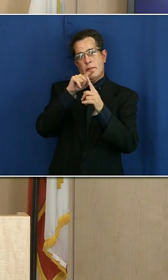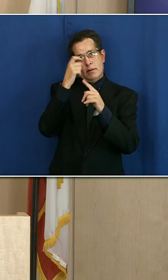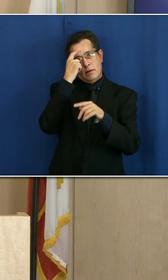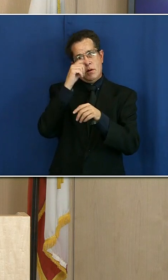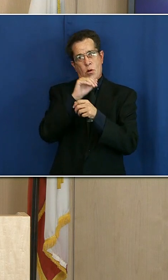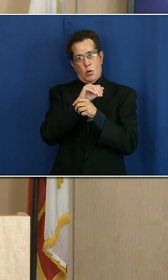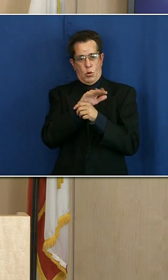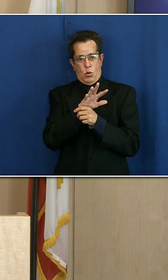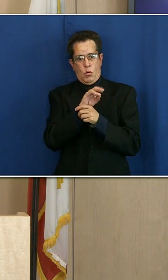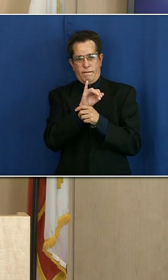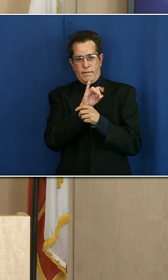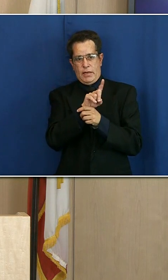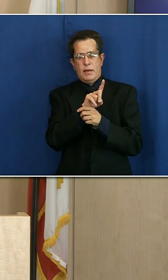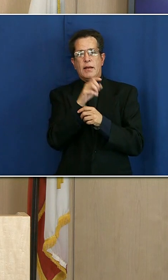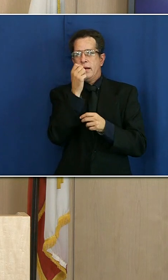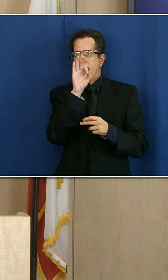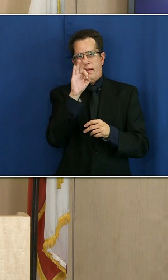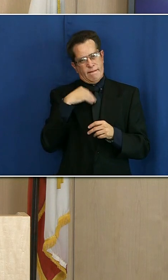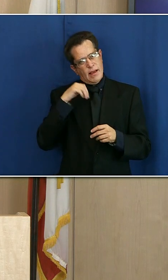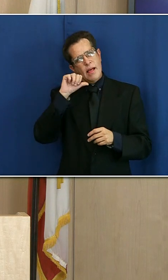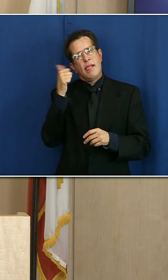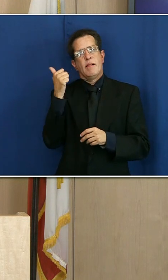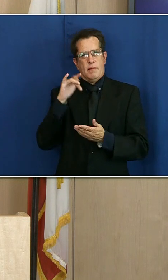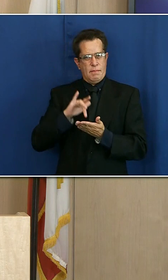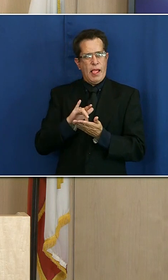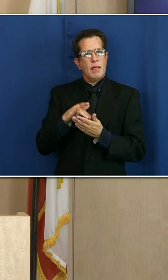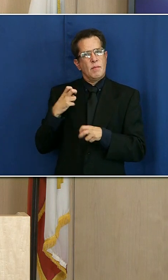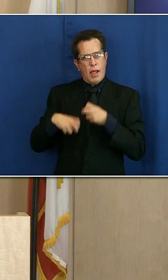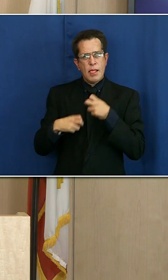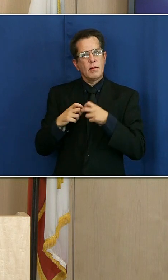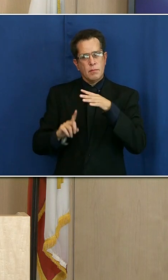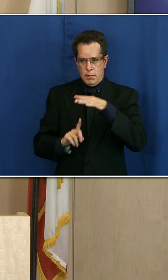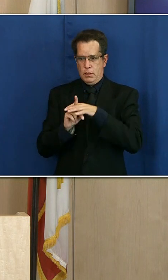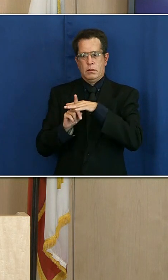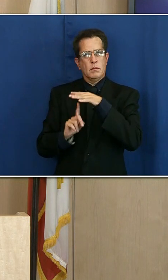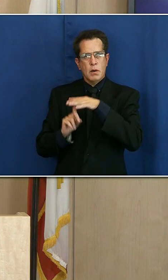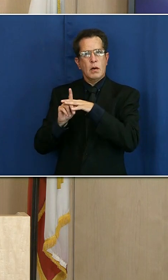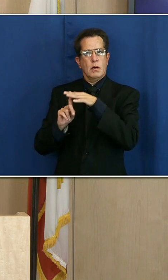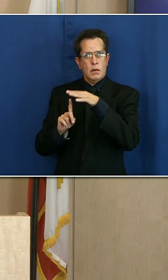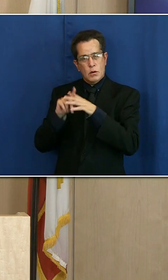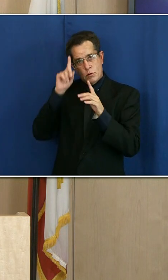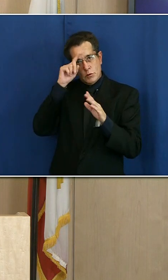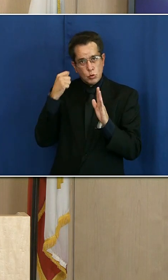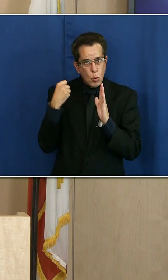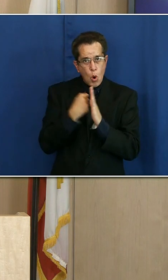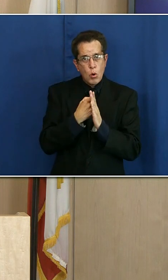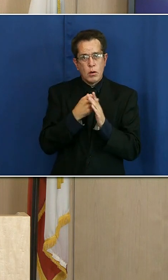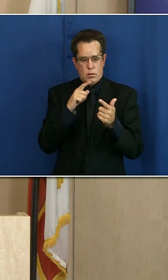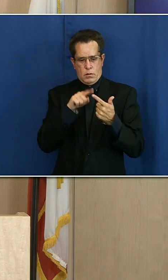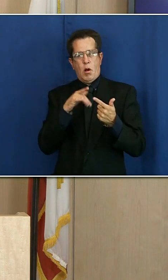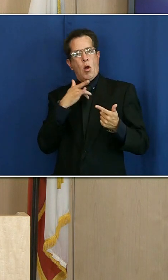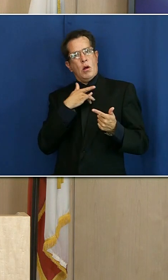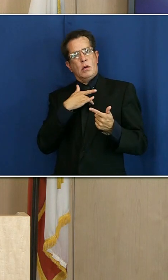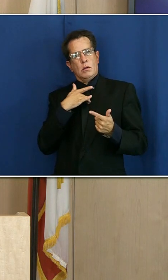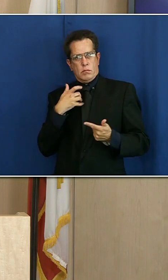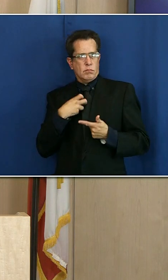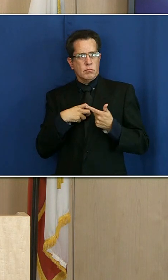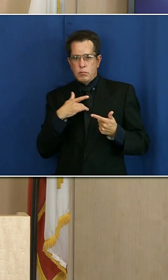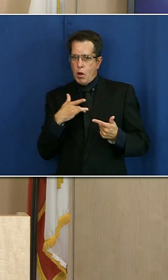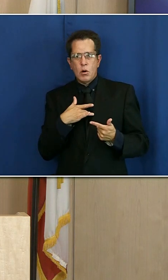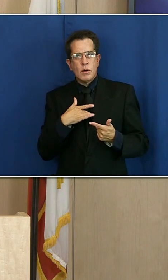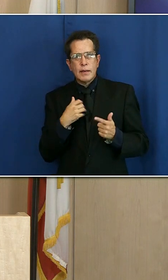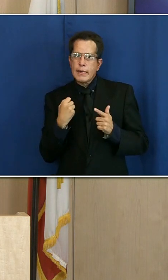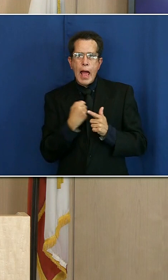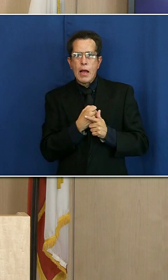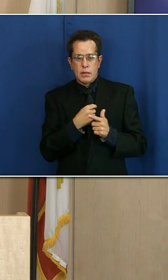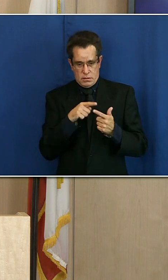COVID-19 has been associated with a myriad number of complications, and strokes, for example, heart conditions, some of